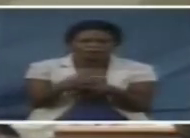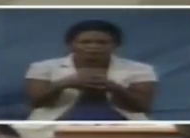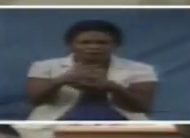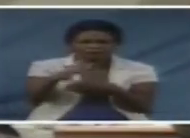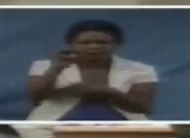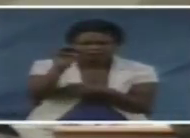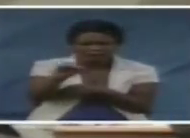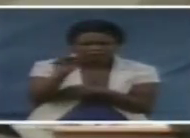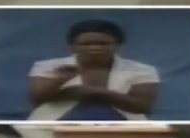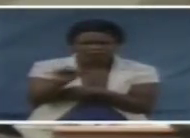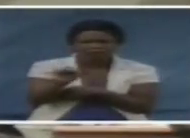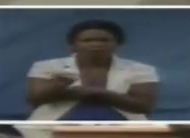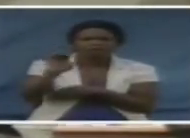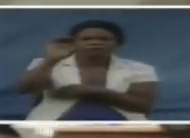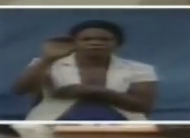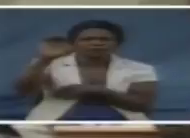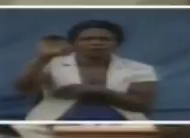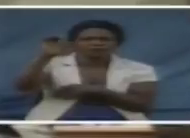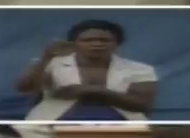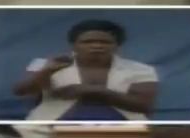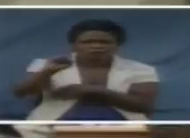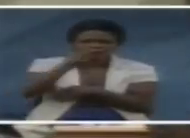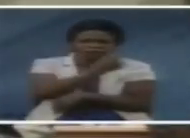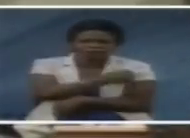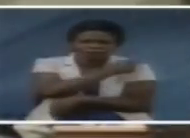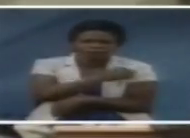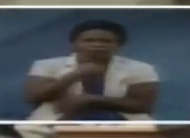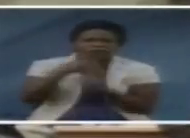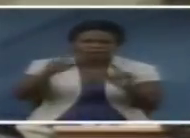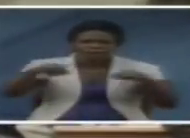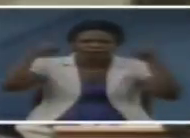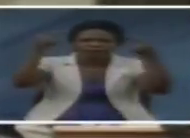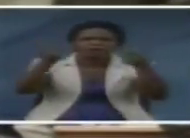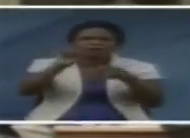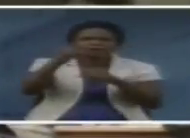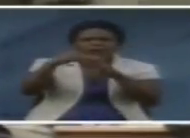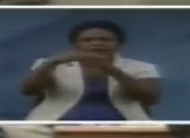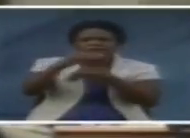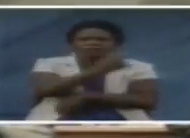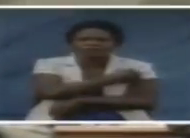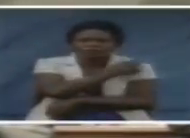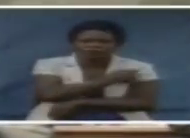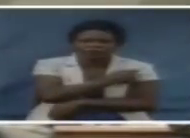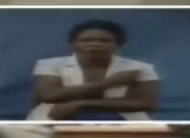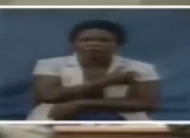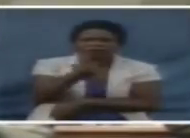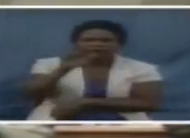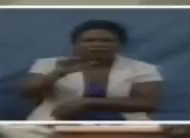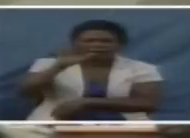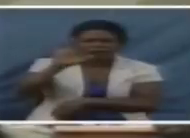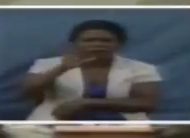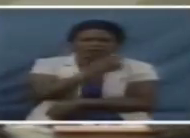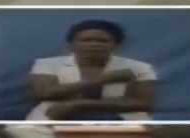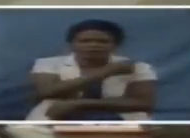and operational. Further, Matero Chilenge clinics have been upgraded to first-level hospitals,